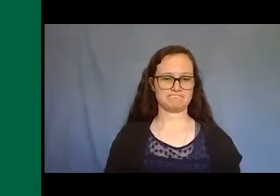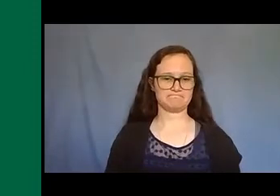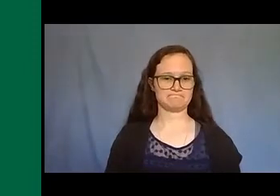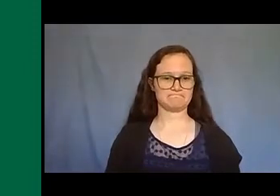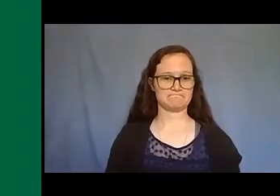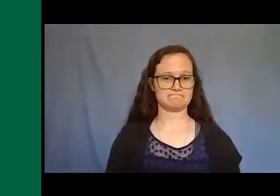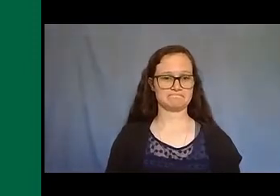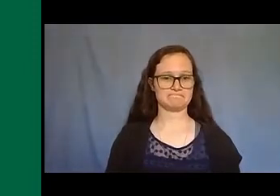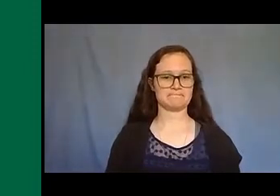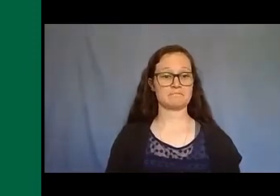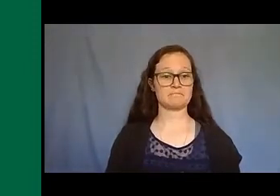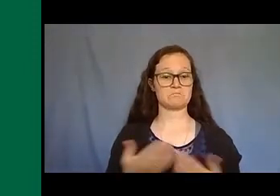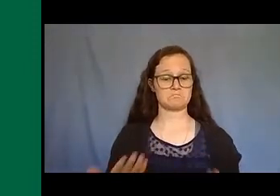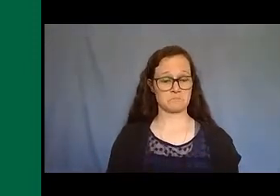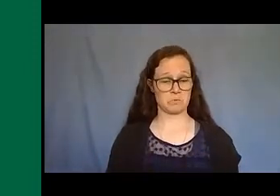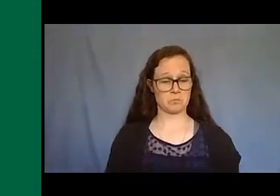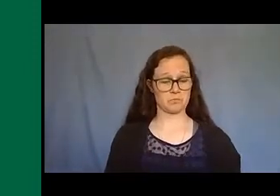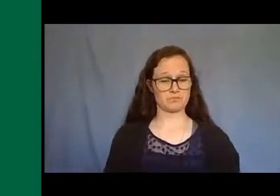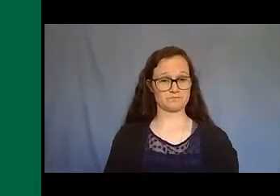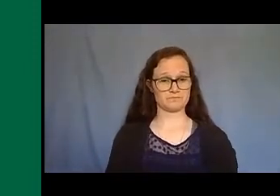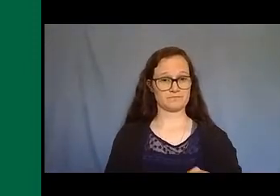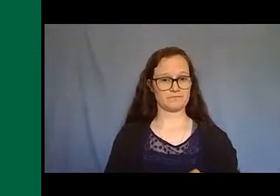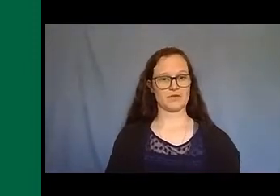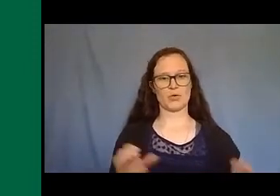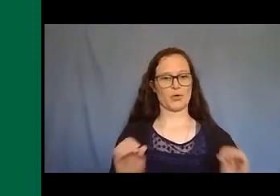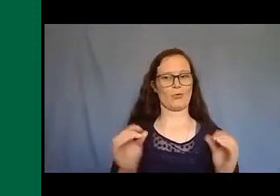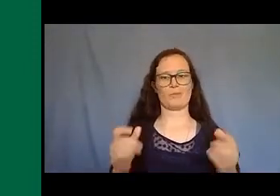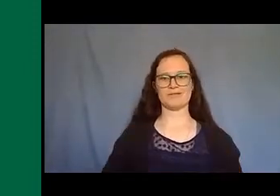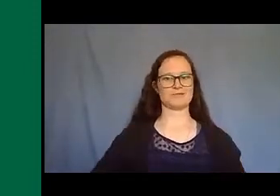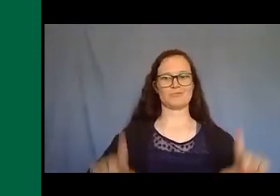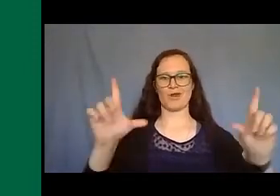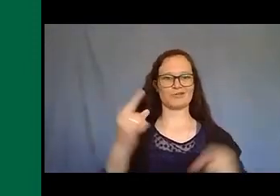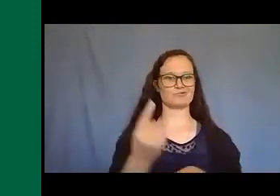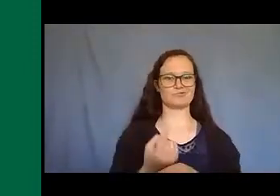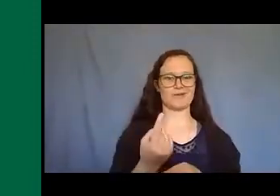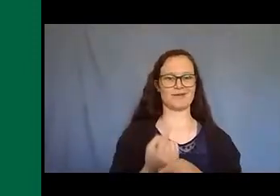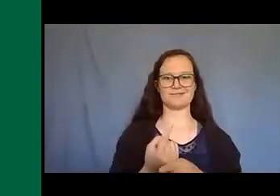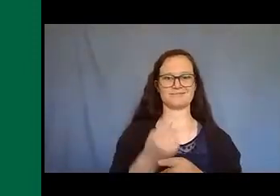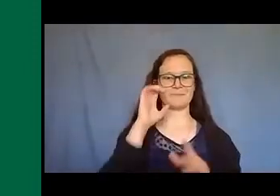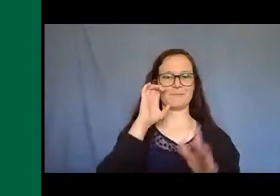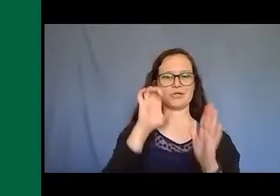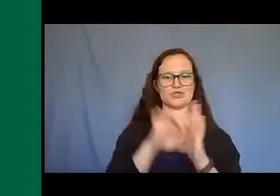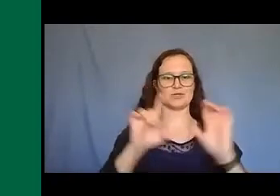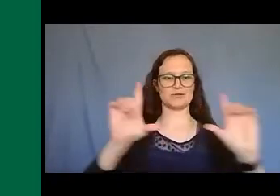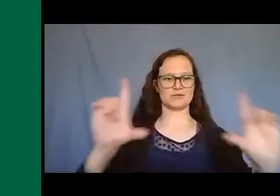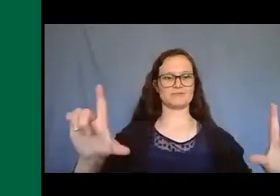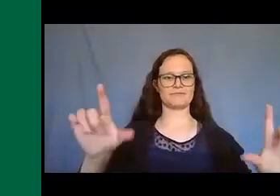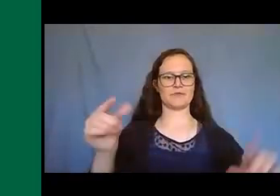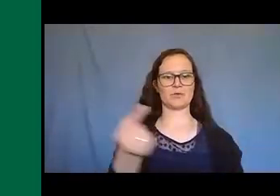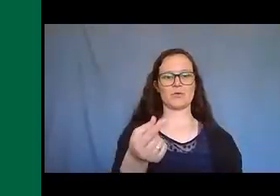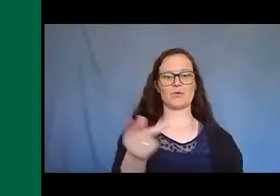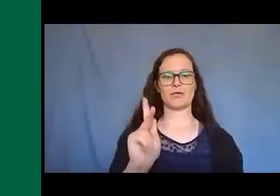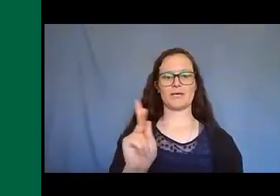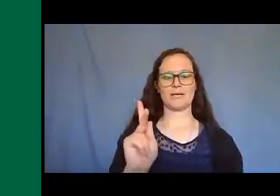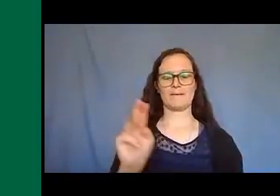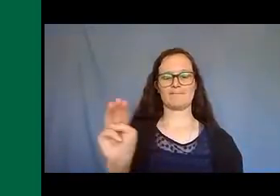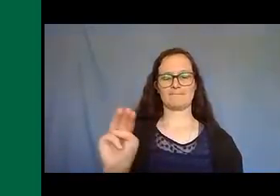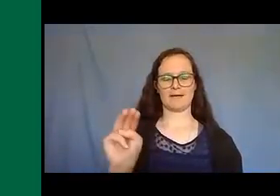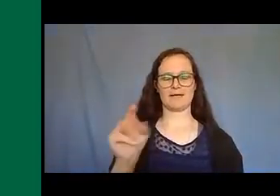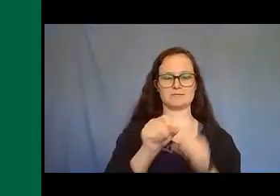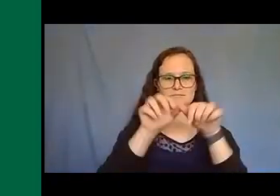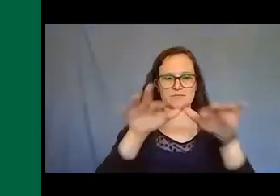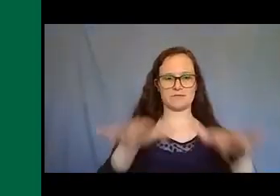And so I don't think anyone's surprised at the fact that I'm showing this picture of the Gold King mine spill from August